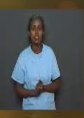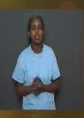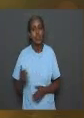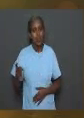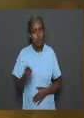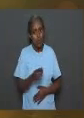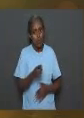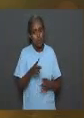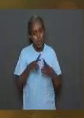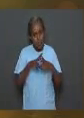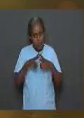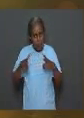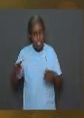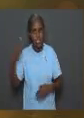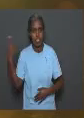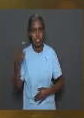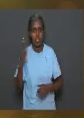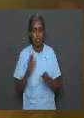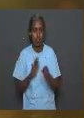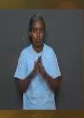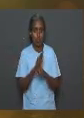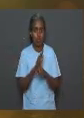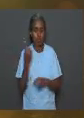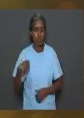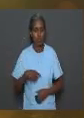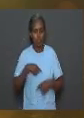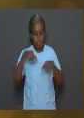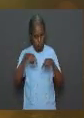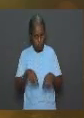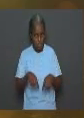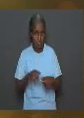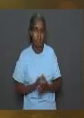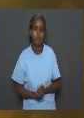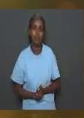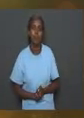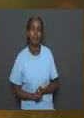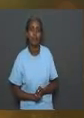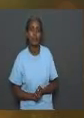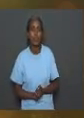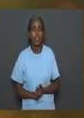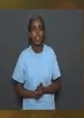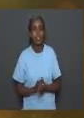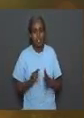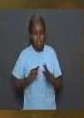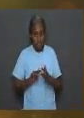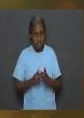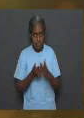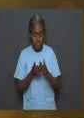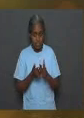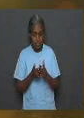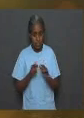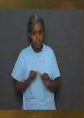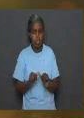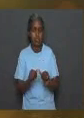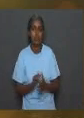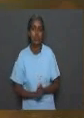be very useful for us today. Let us get started right